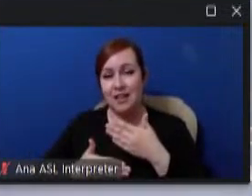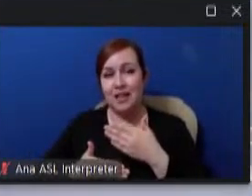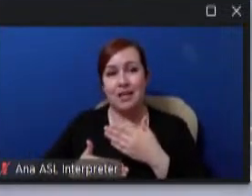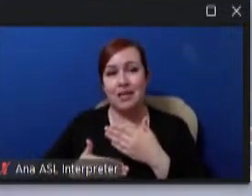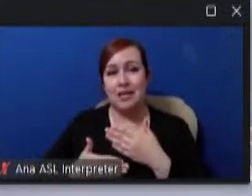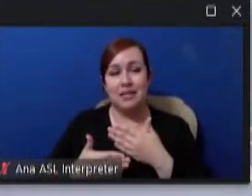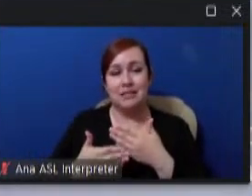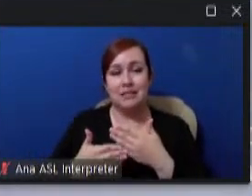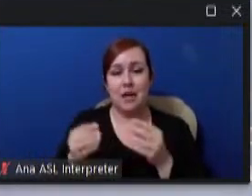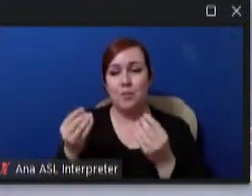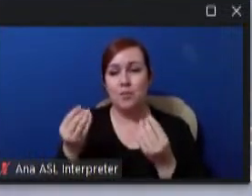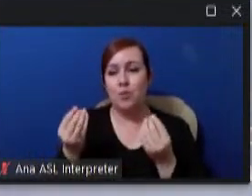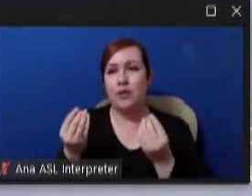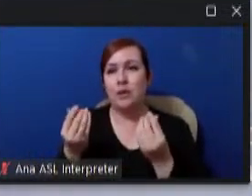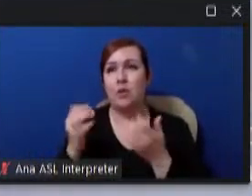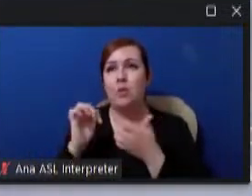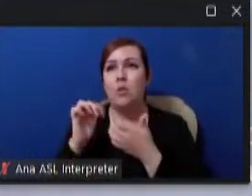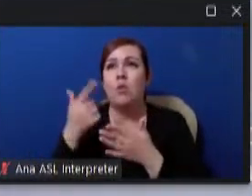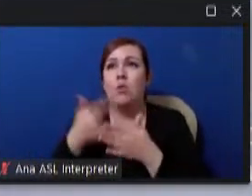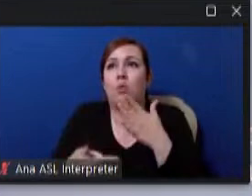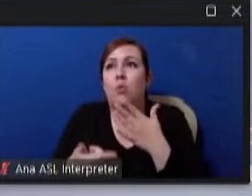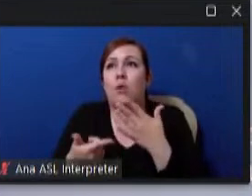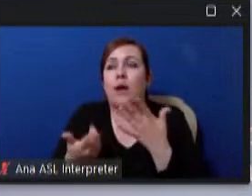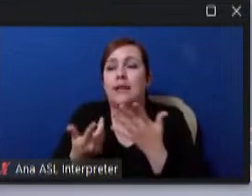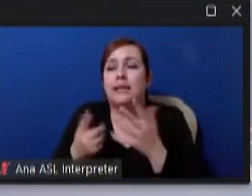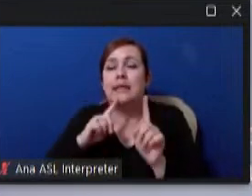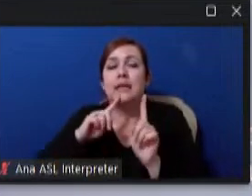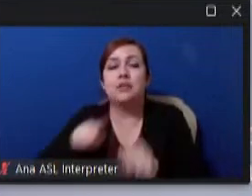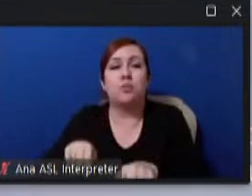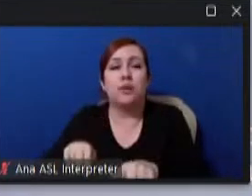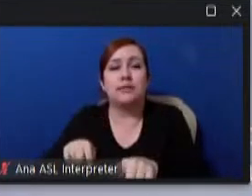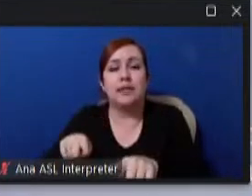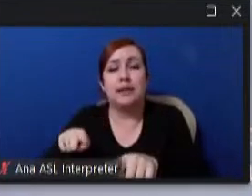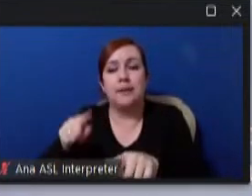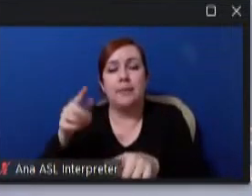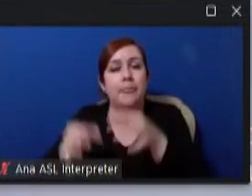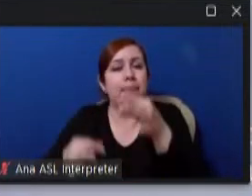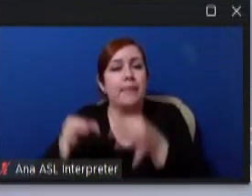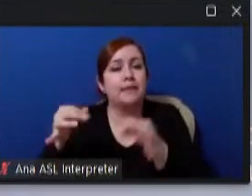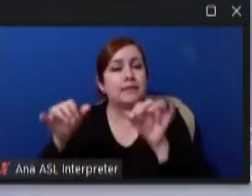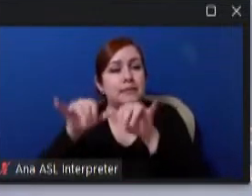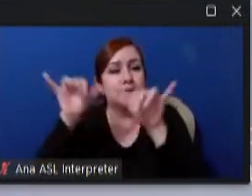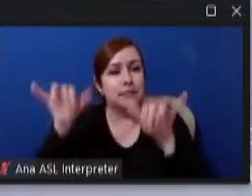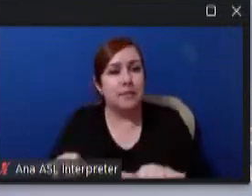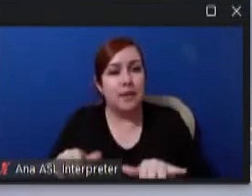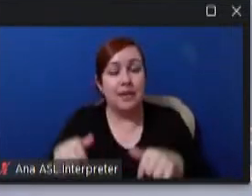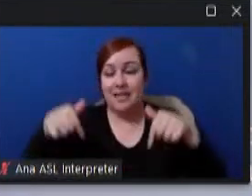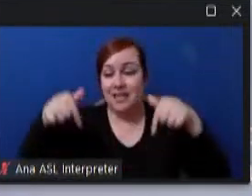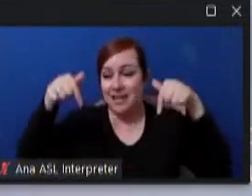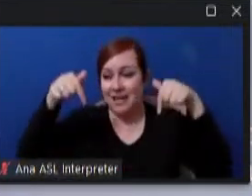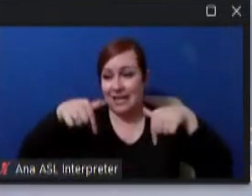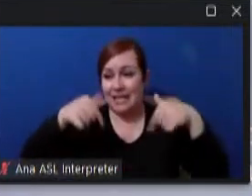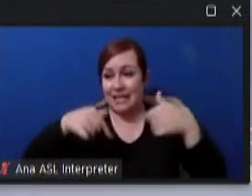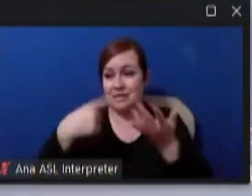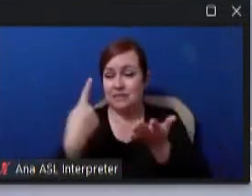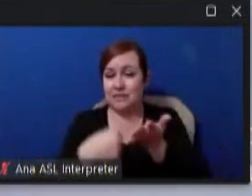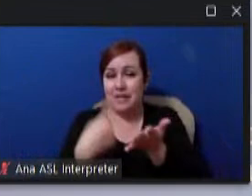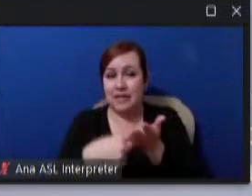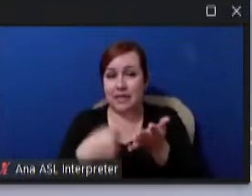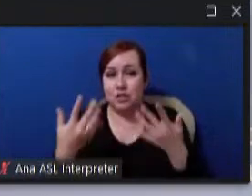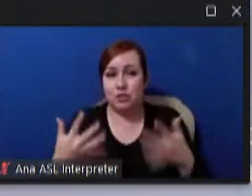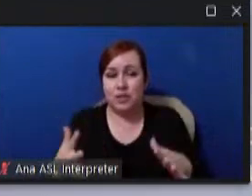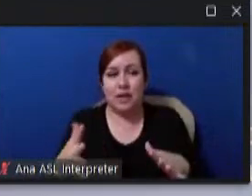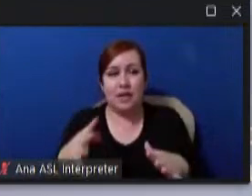At the end of the day, this is very much tied to the response of the justice